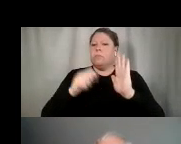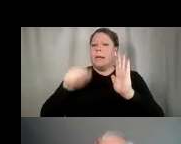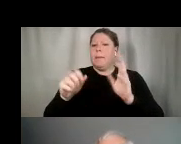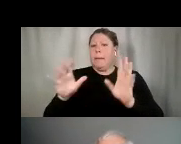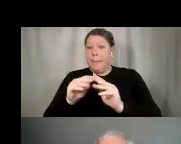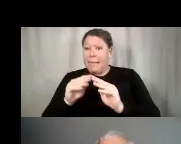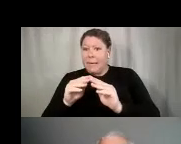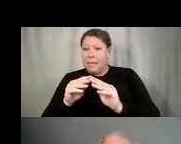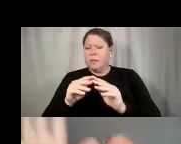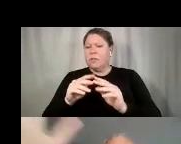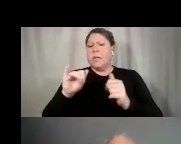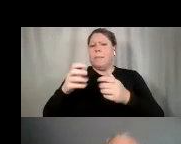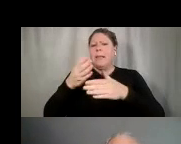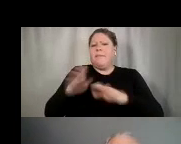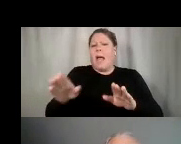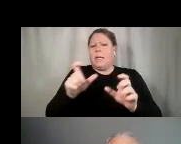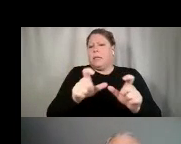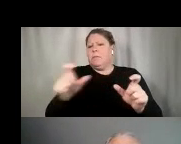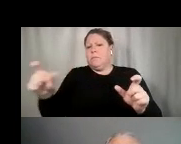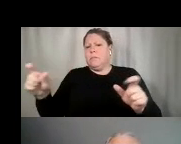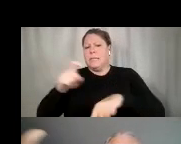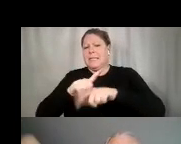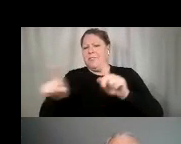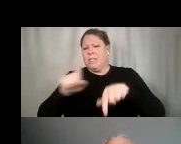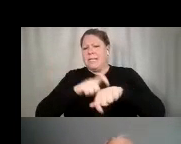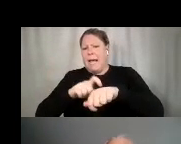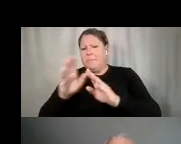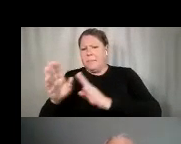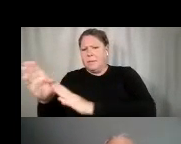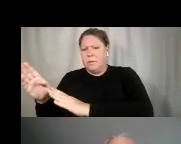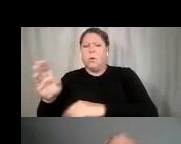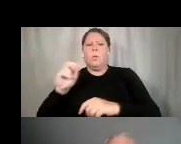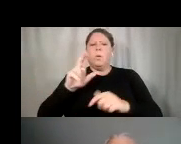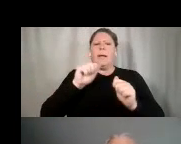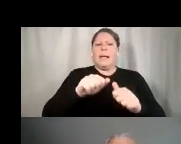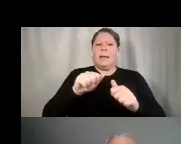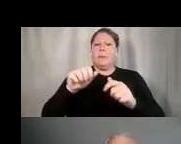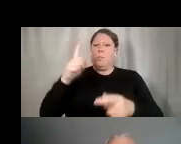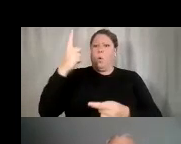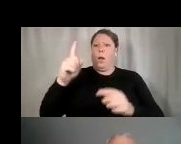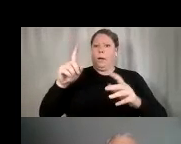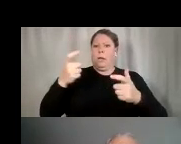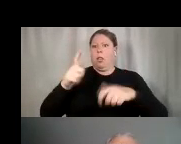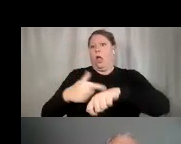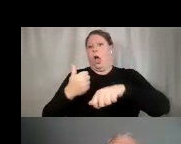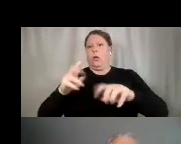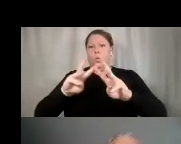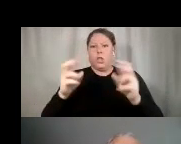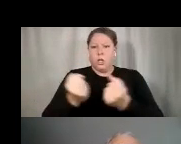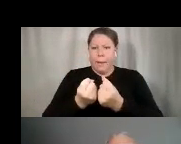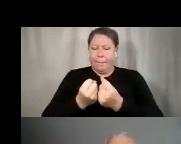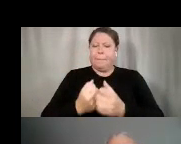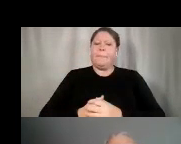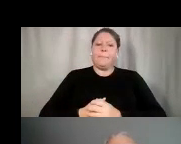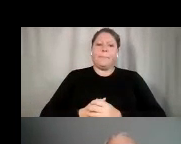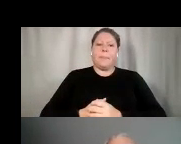over different meetings, or can be part of a workshop planning method. So this is the